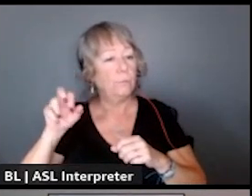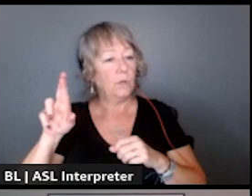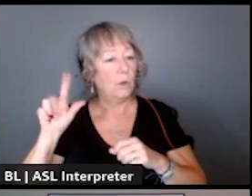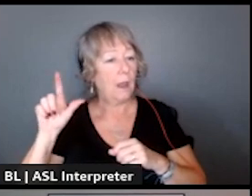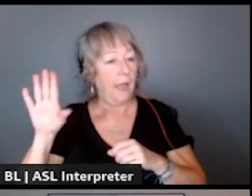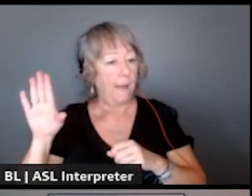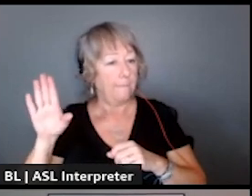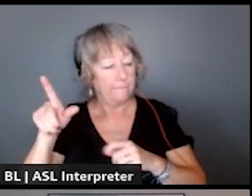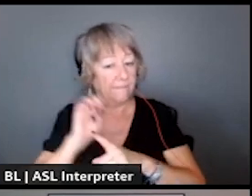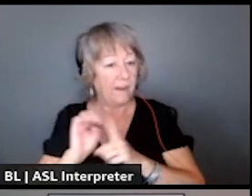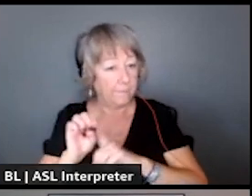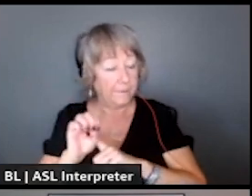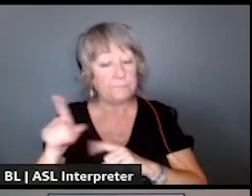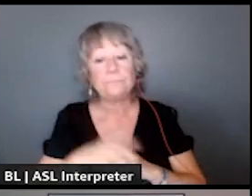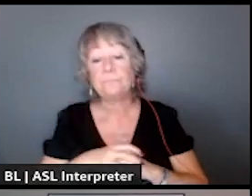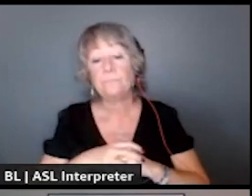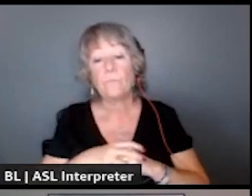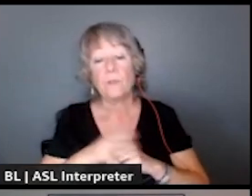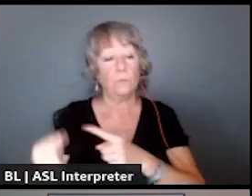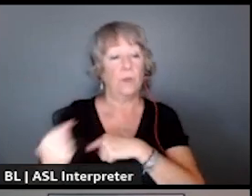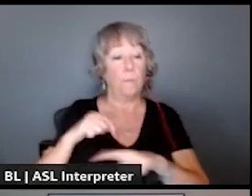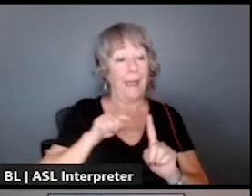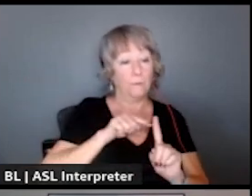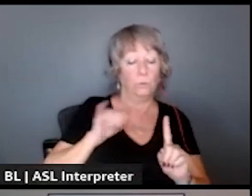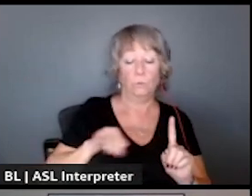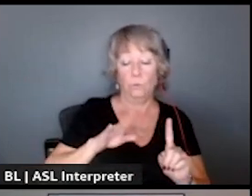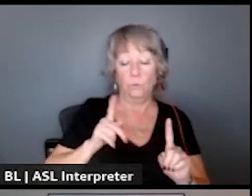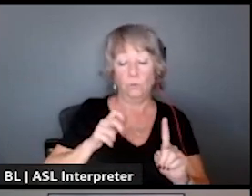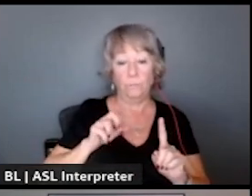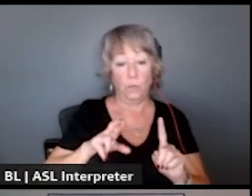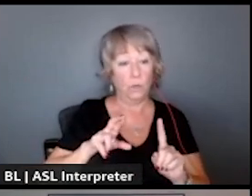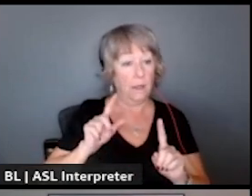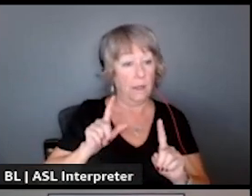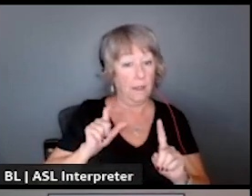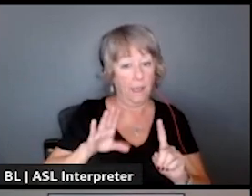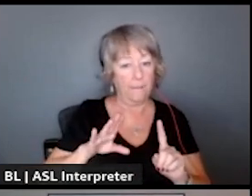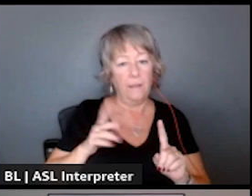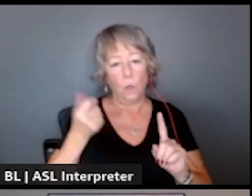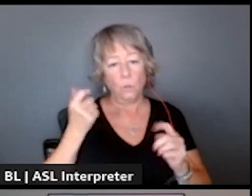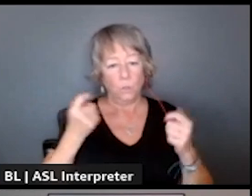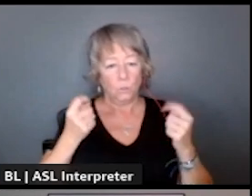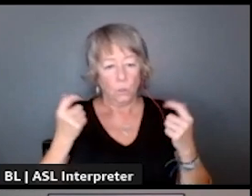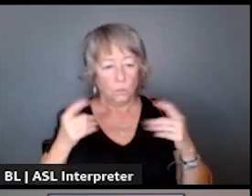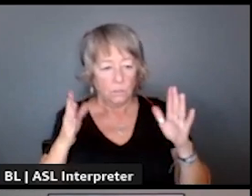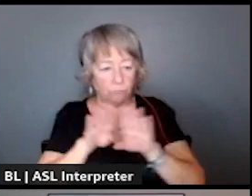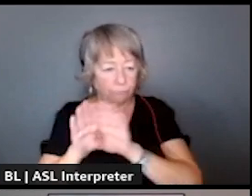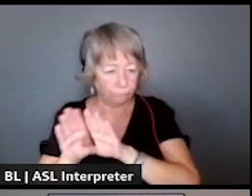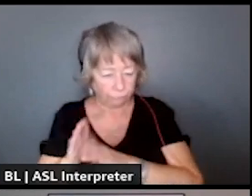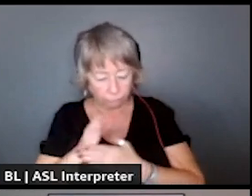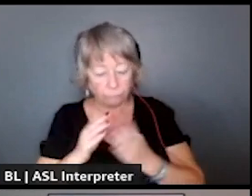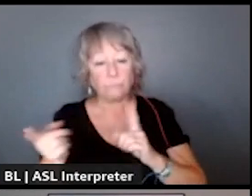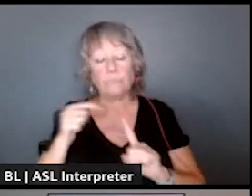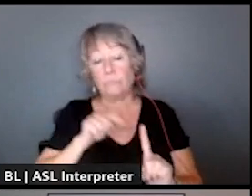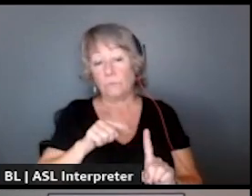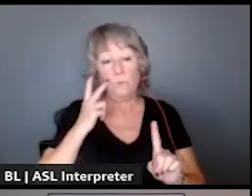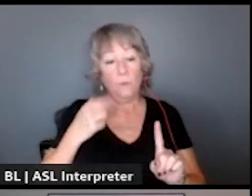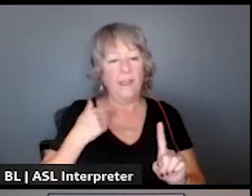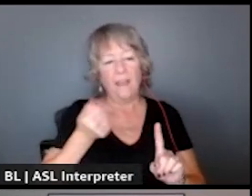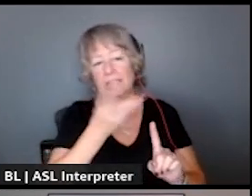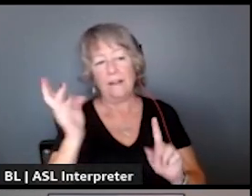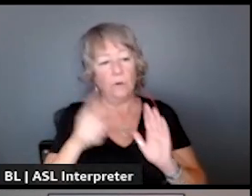that one is Braket, another one is Qiskit. There's a bunch of different frameworks that we support on Amazon Braket. And so if you're a